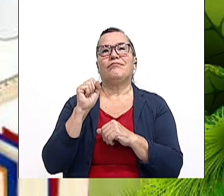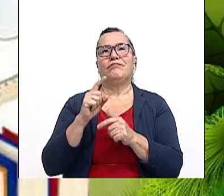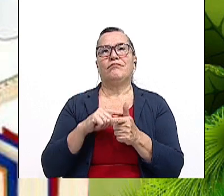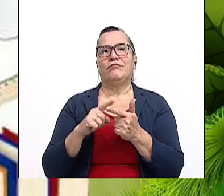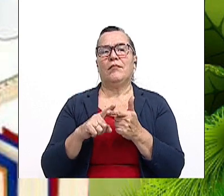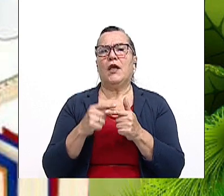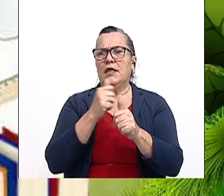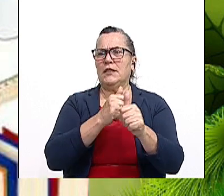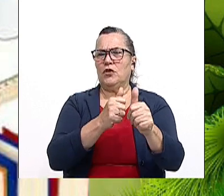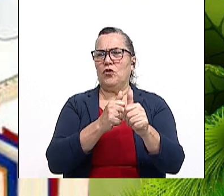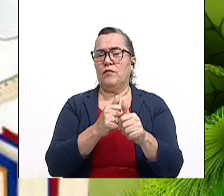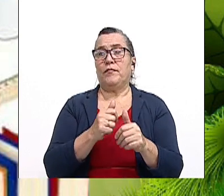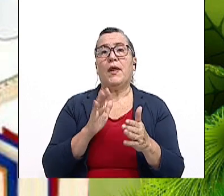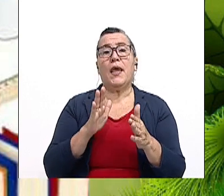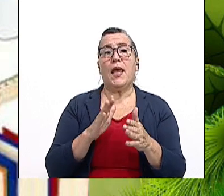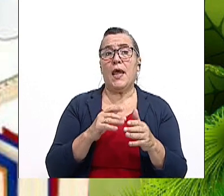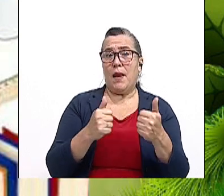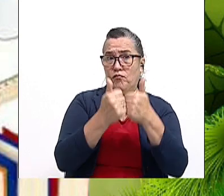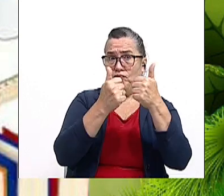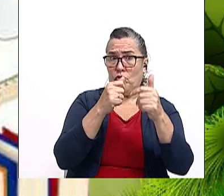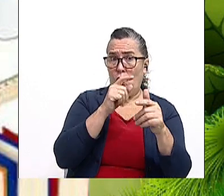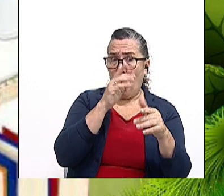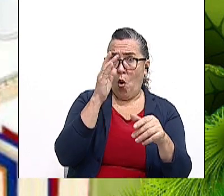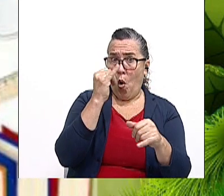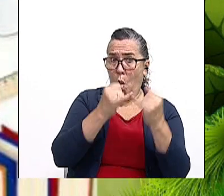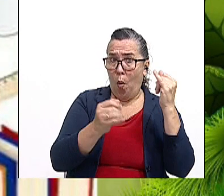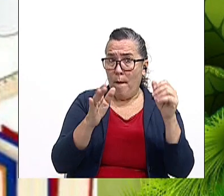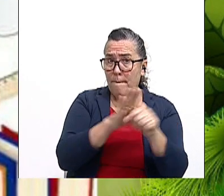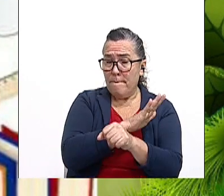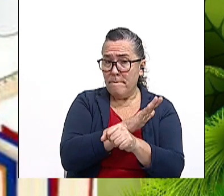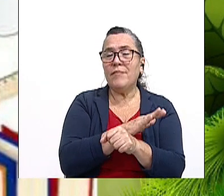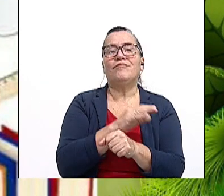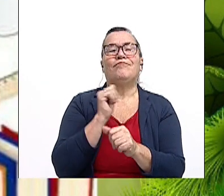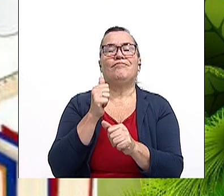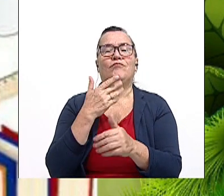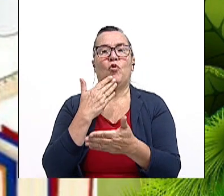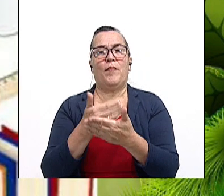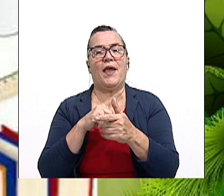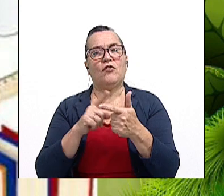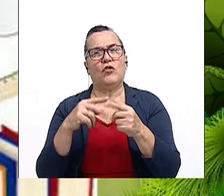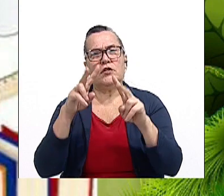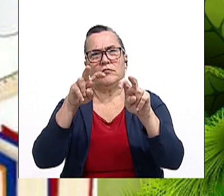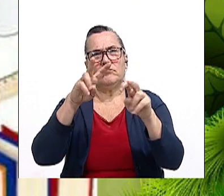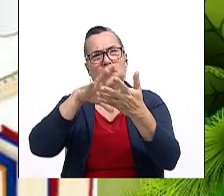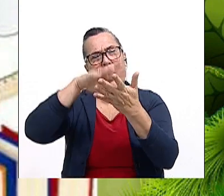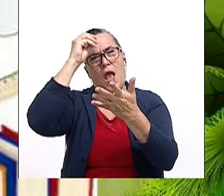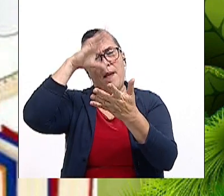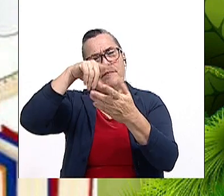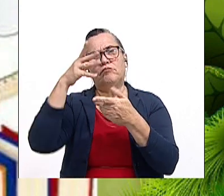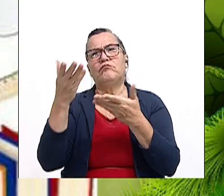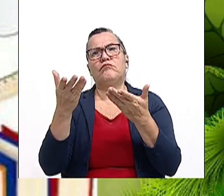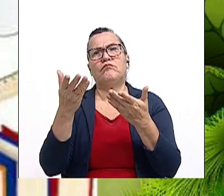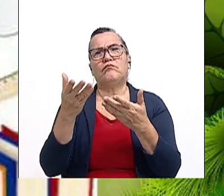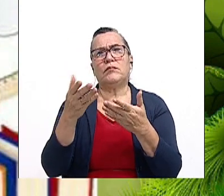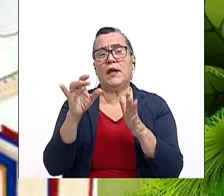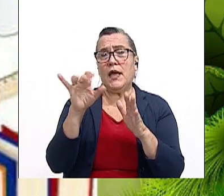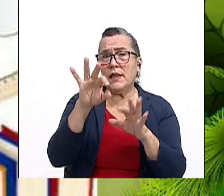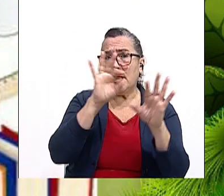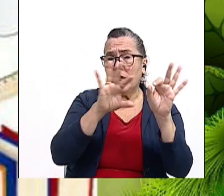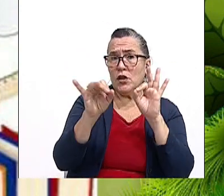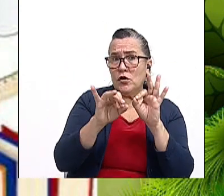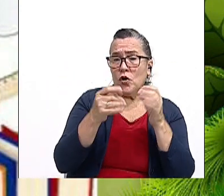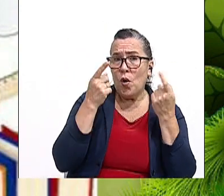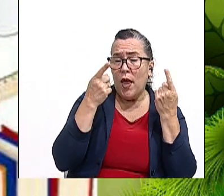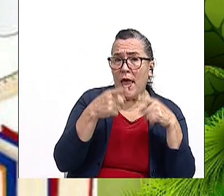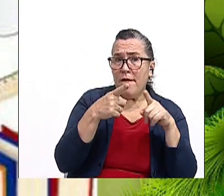you complete the task? Very good. Now let's continue with our learning. Okay, did you identify